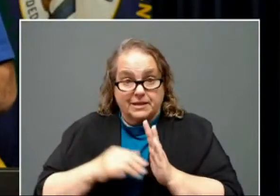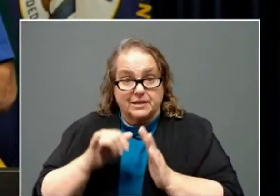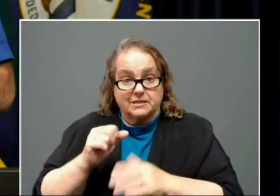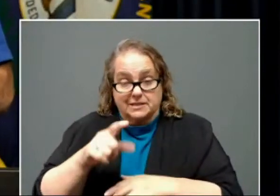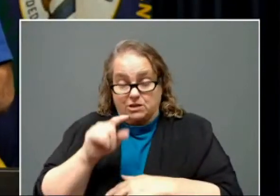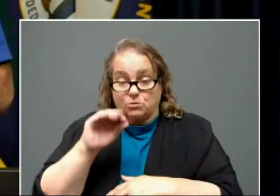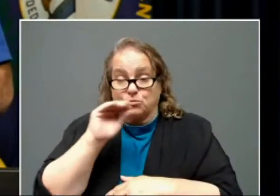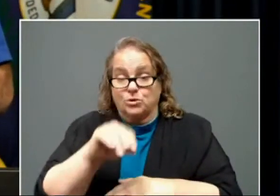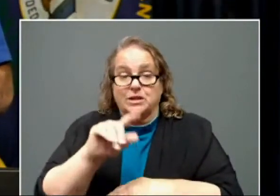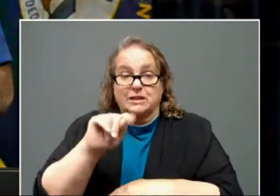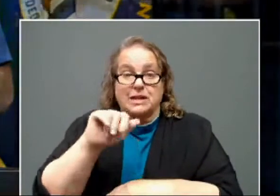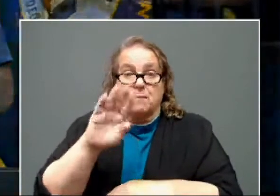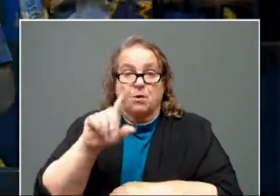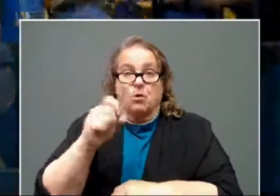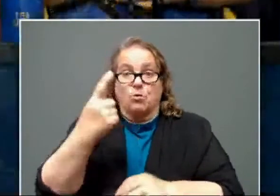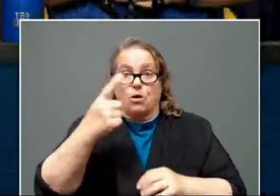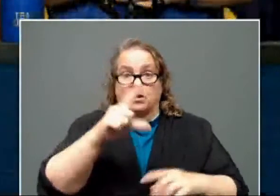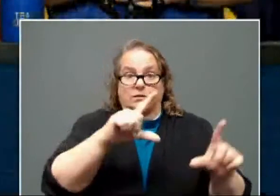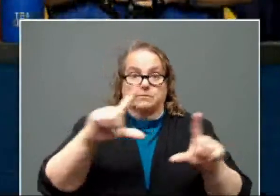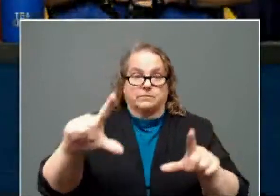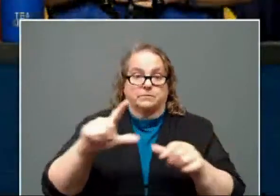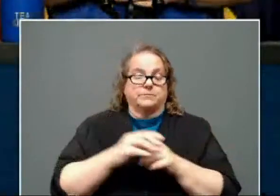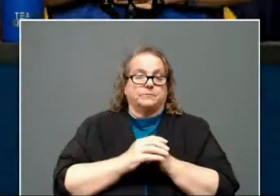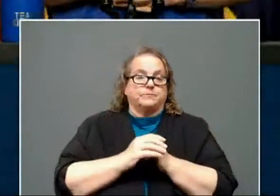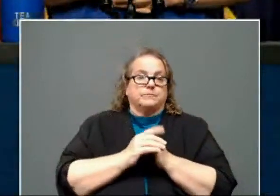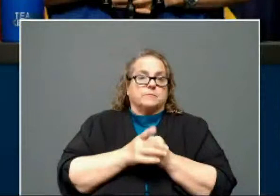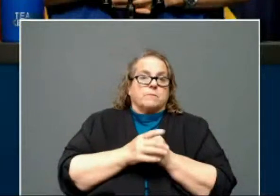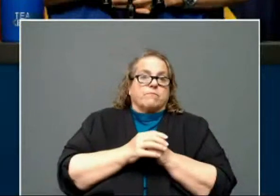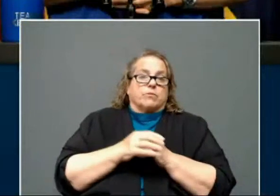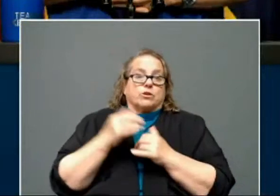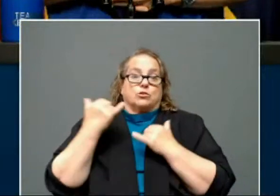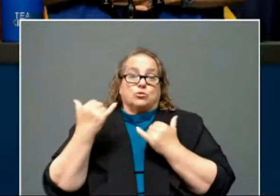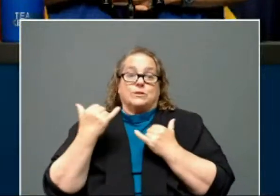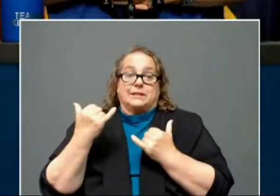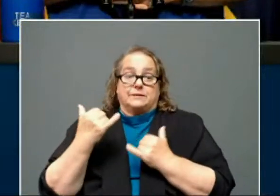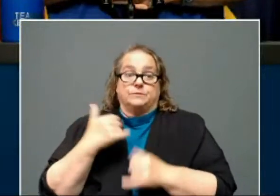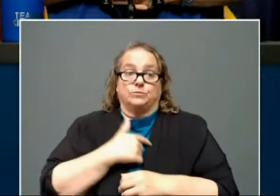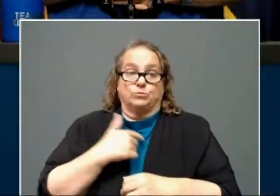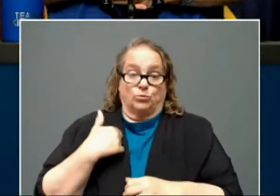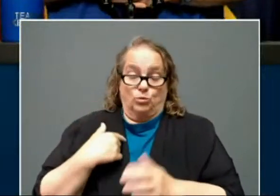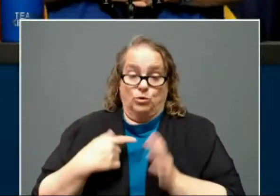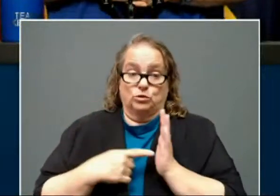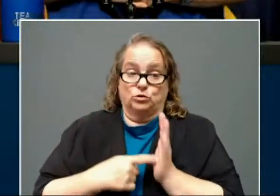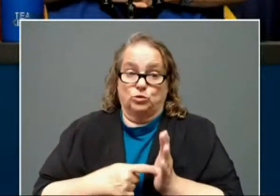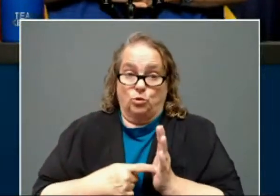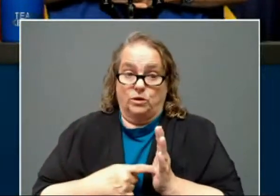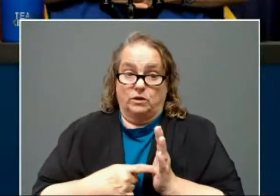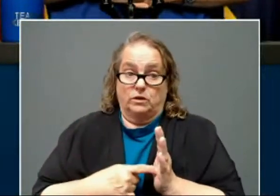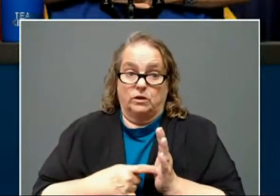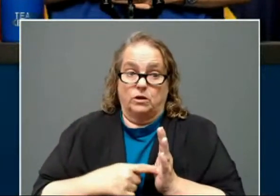1? That today we are showing